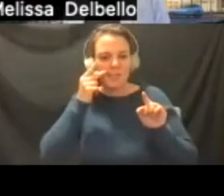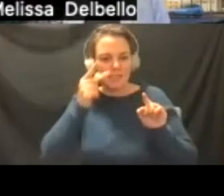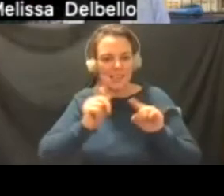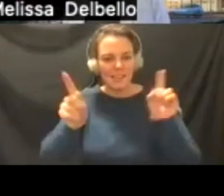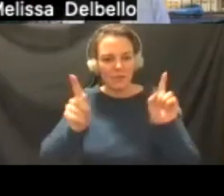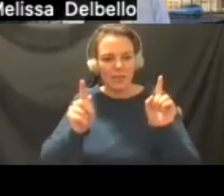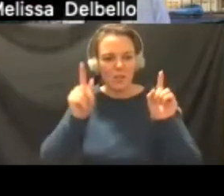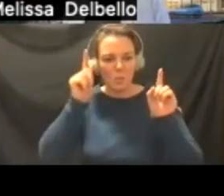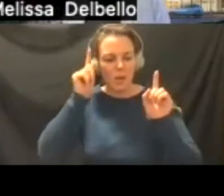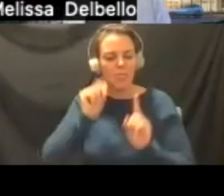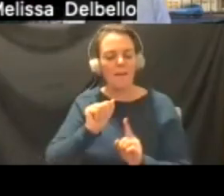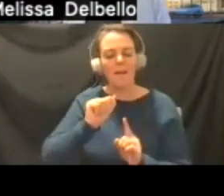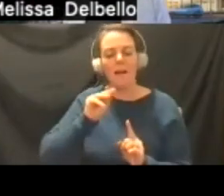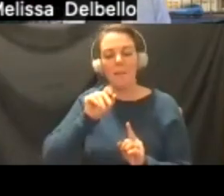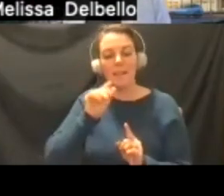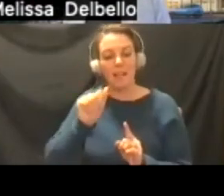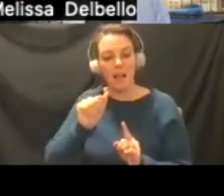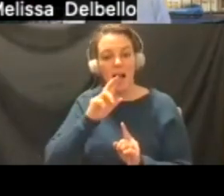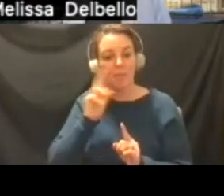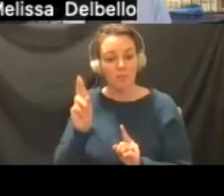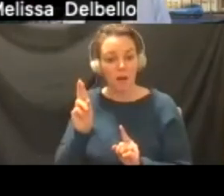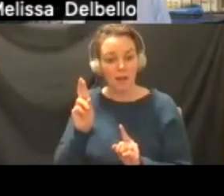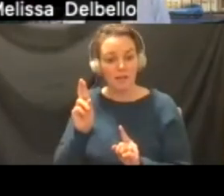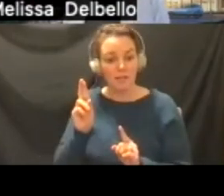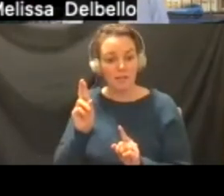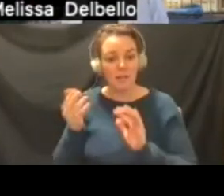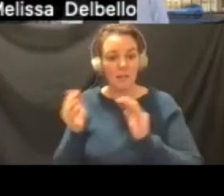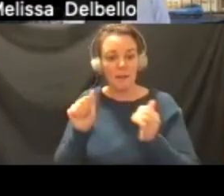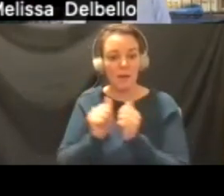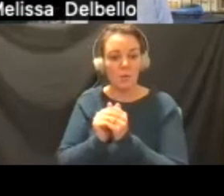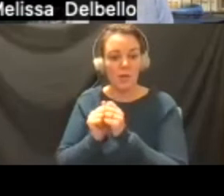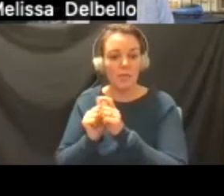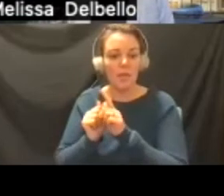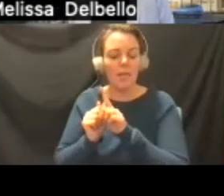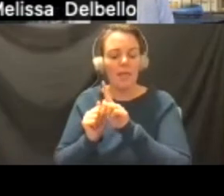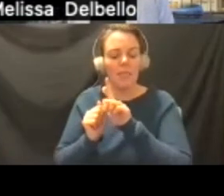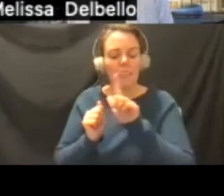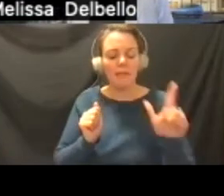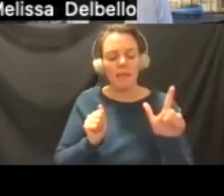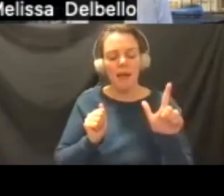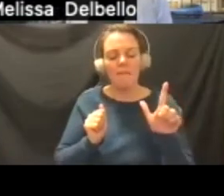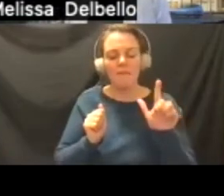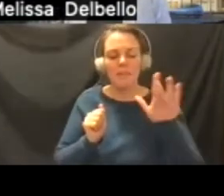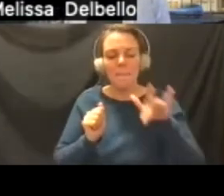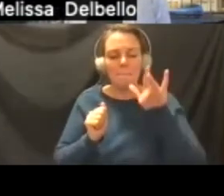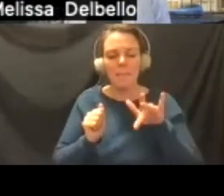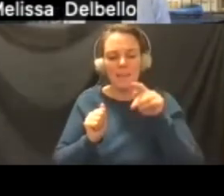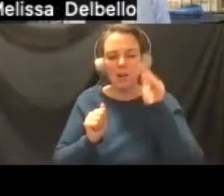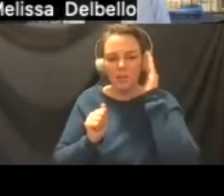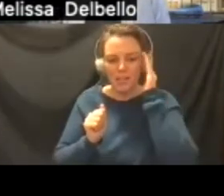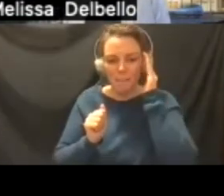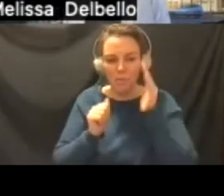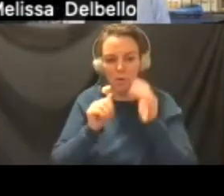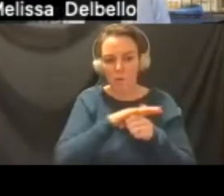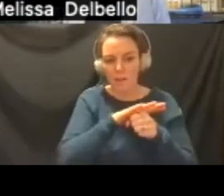the right amygdala to the left medial temporal regions, as well as